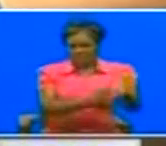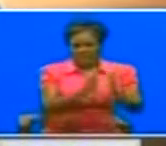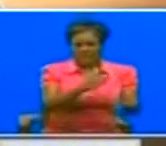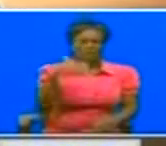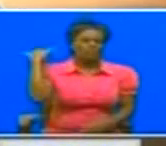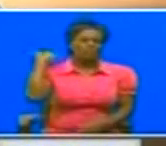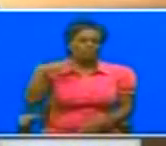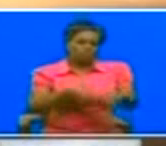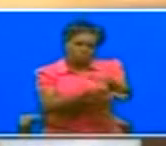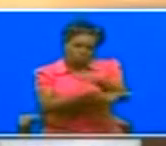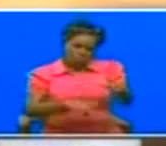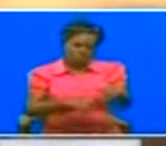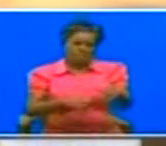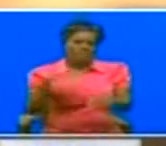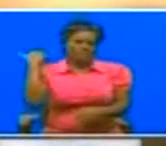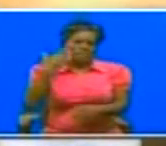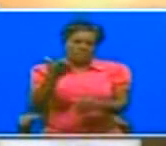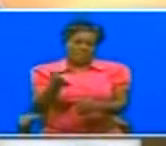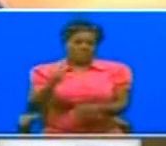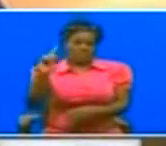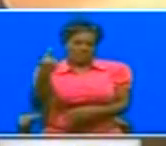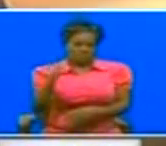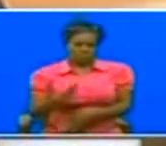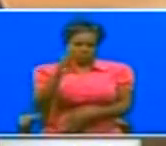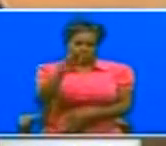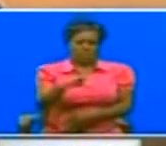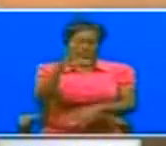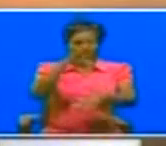criminalize the cultural practice, perhaps this could play a first step in